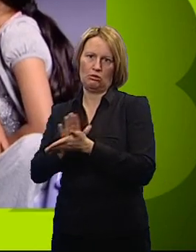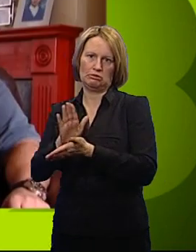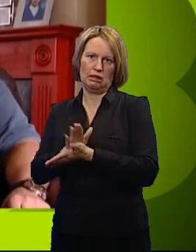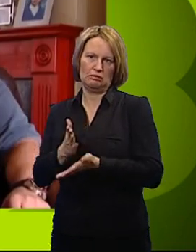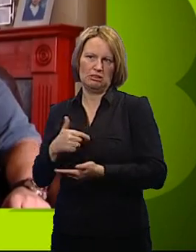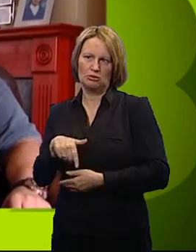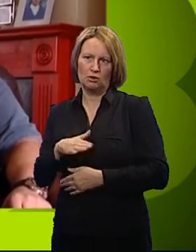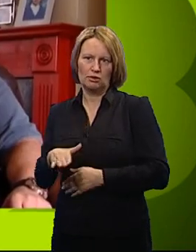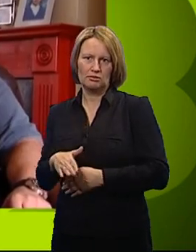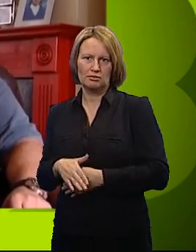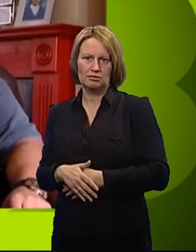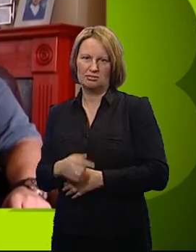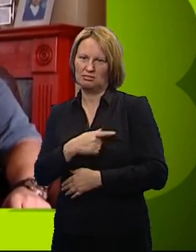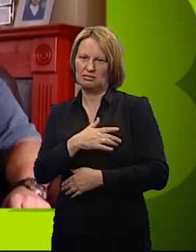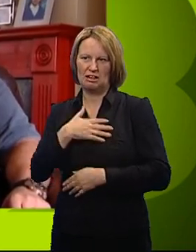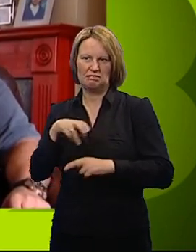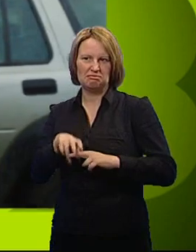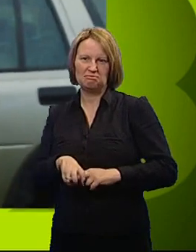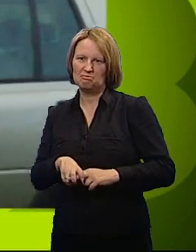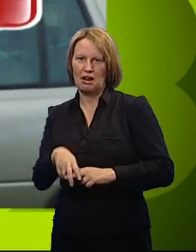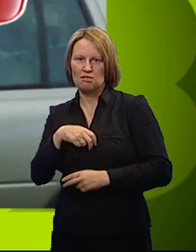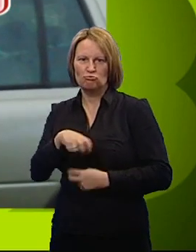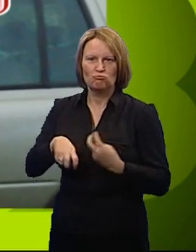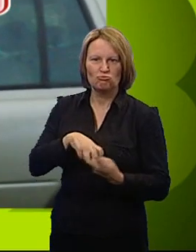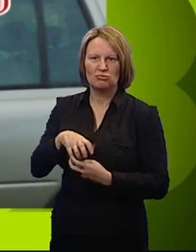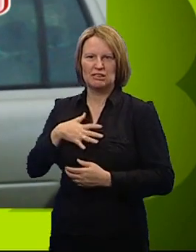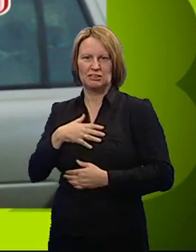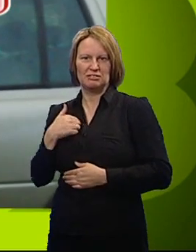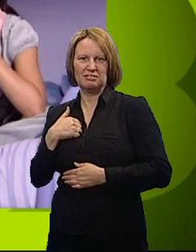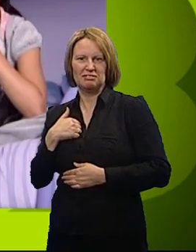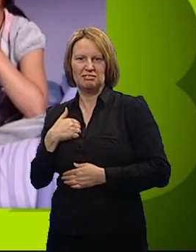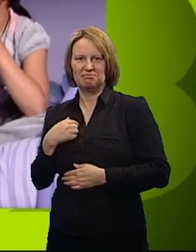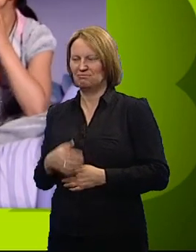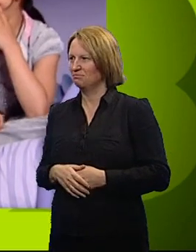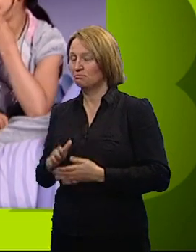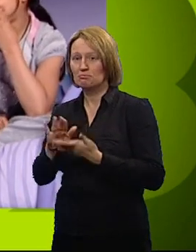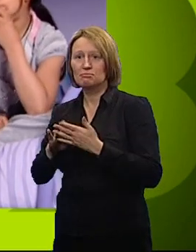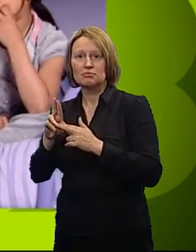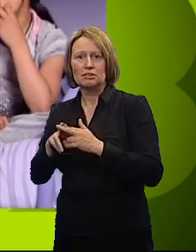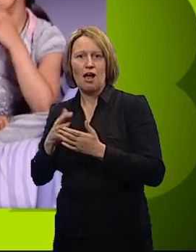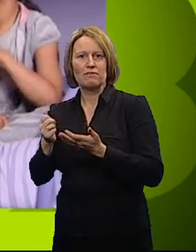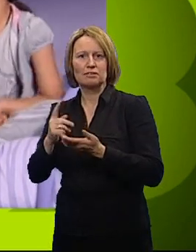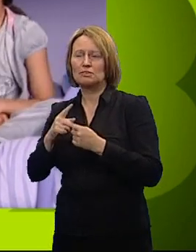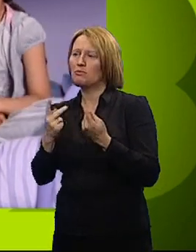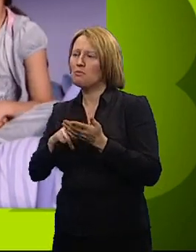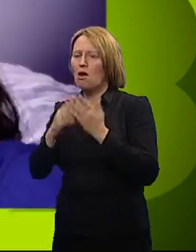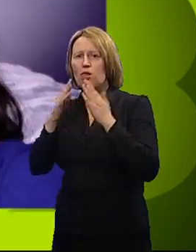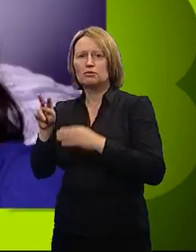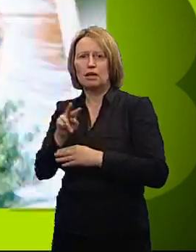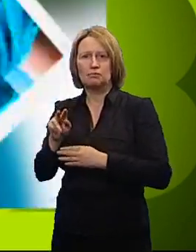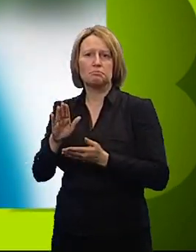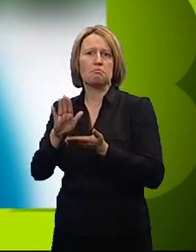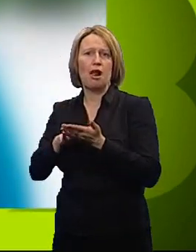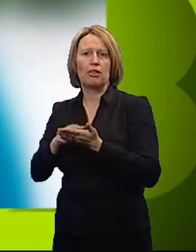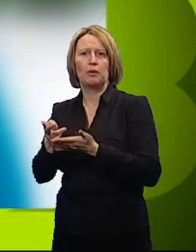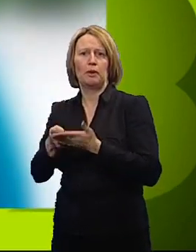do. He doesn't like sitting down, I don't like doing things. Mum and Dad have two completely different ideas of what they'd rather do on holiday. Mum